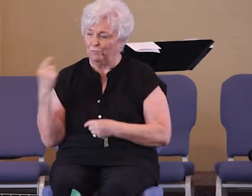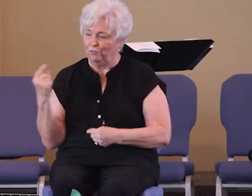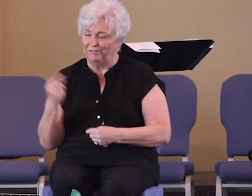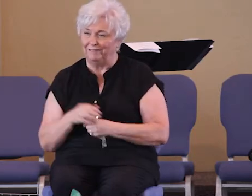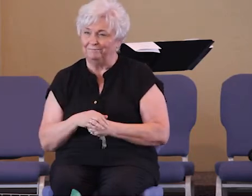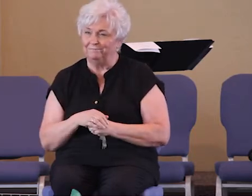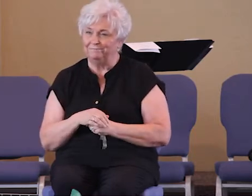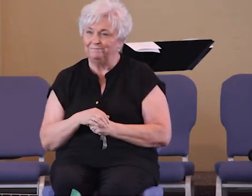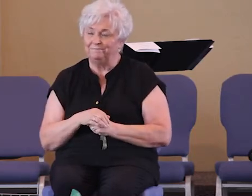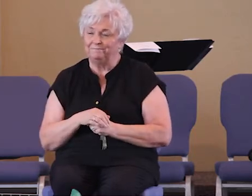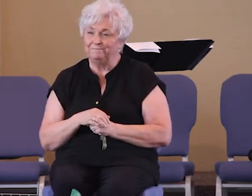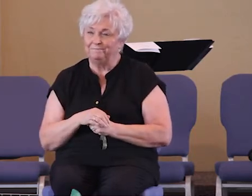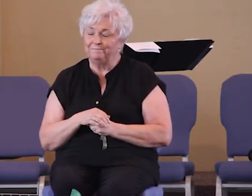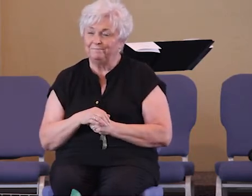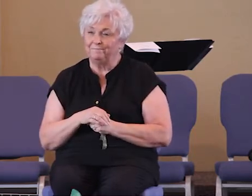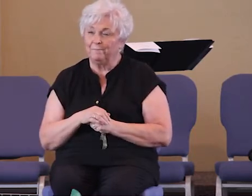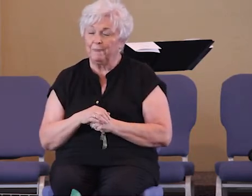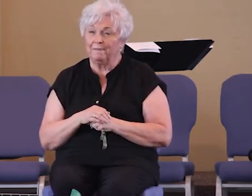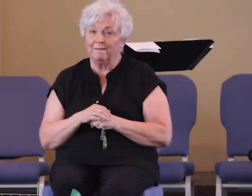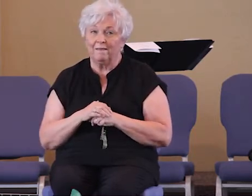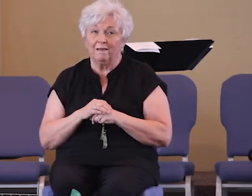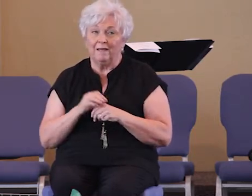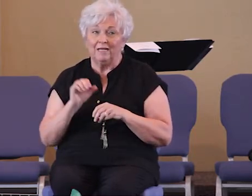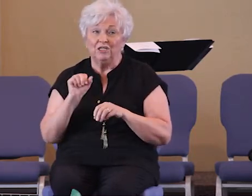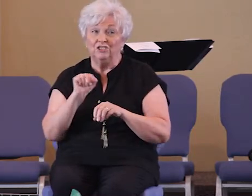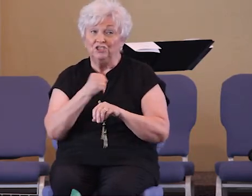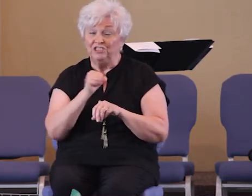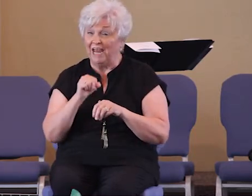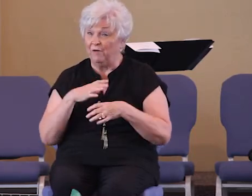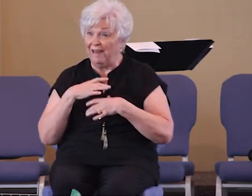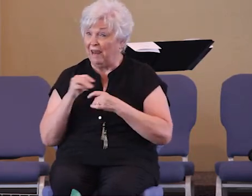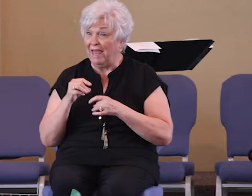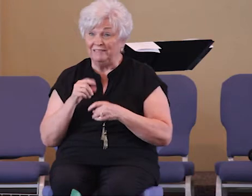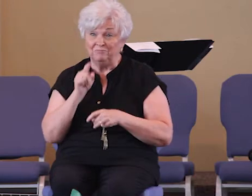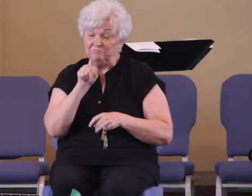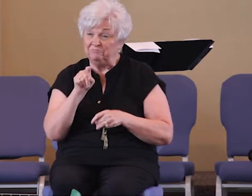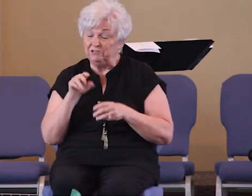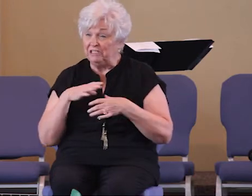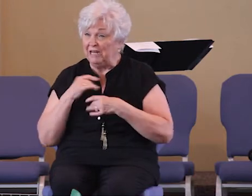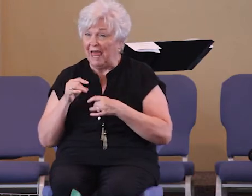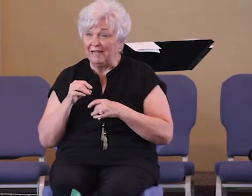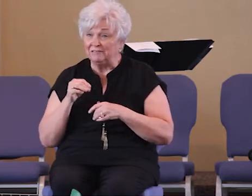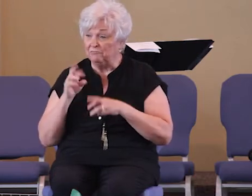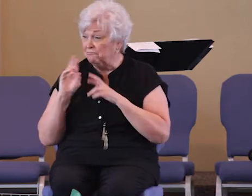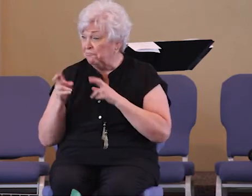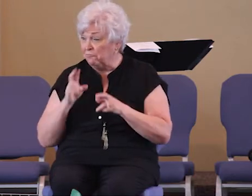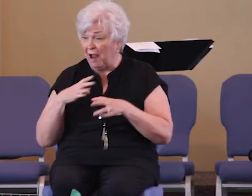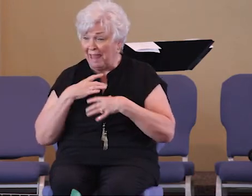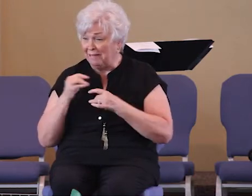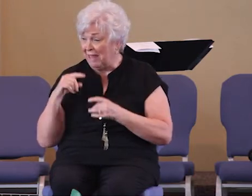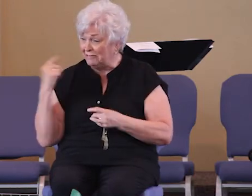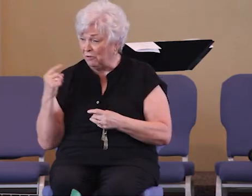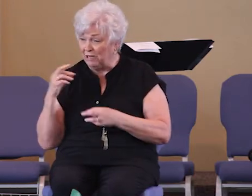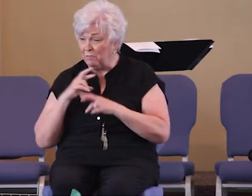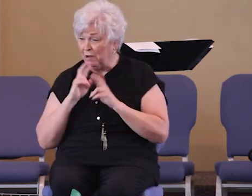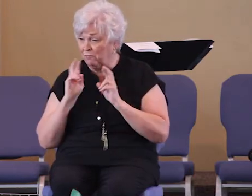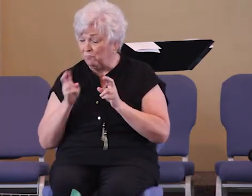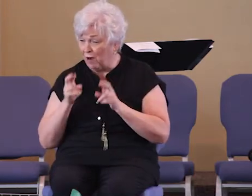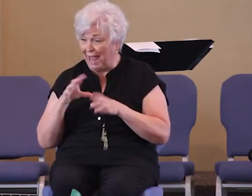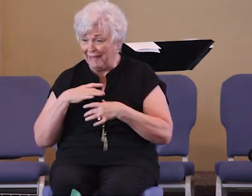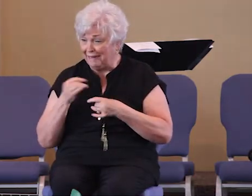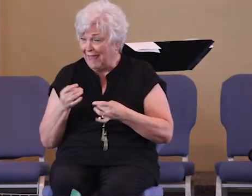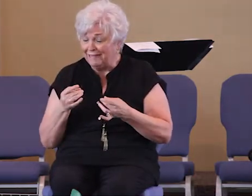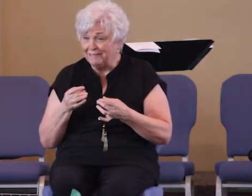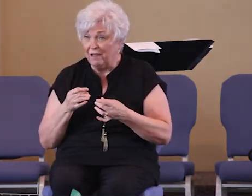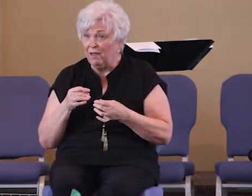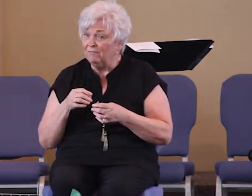Shirley, I'm sure, likes what Shirley likes. Ryan likes what Ryan likes. We do. But